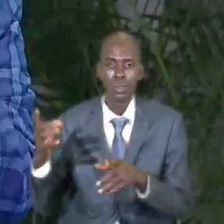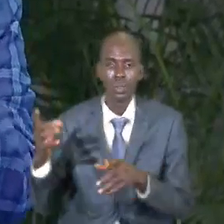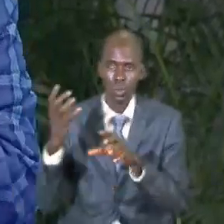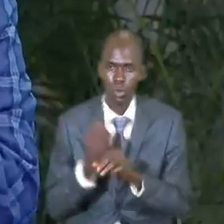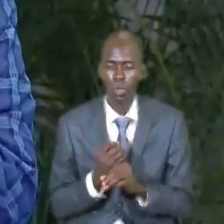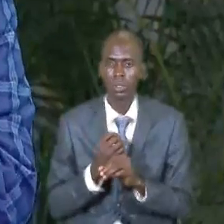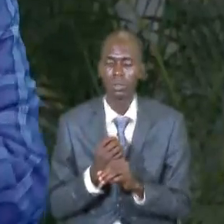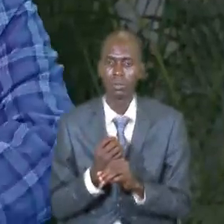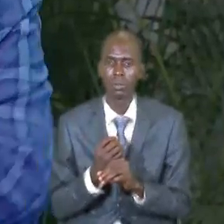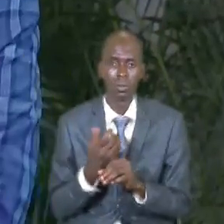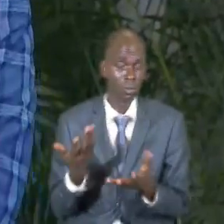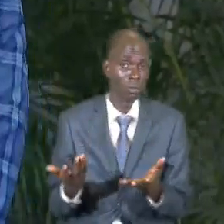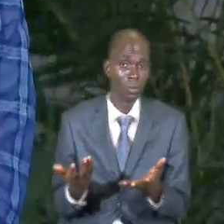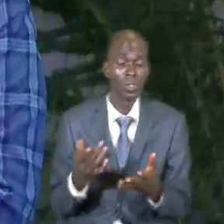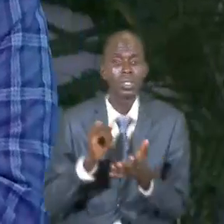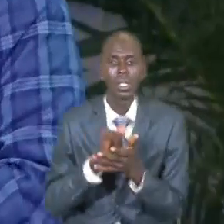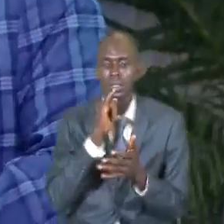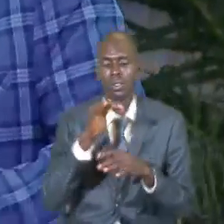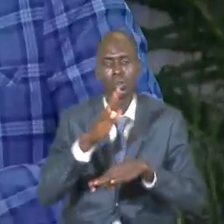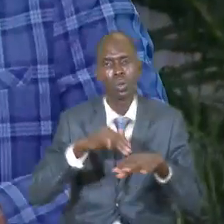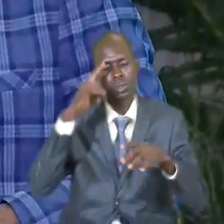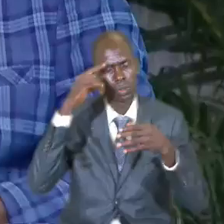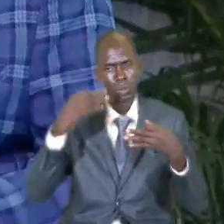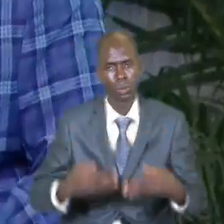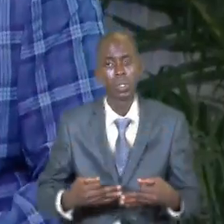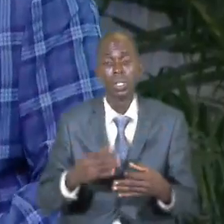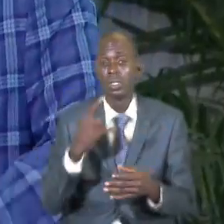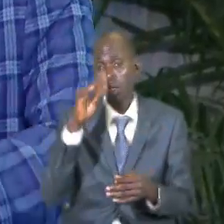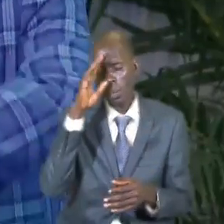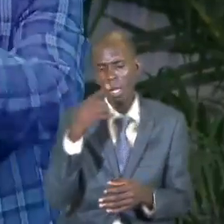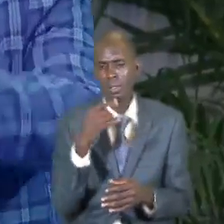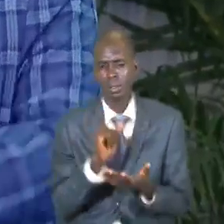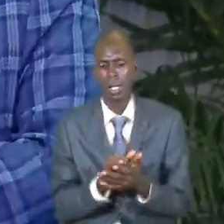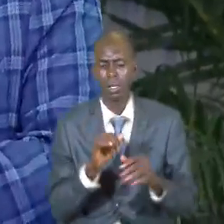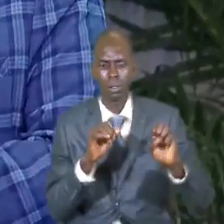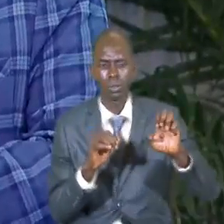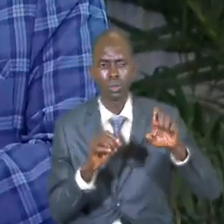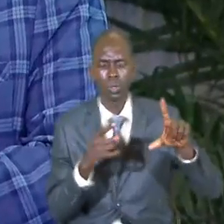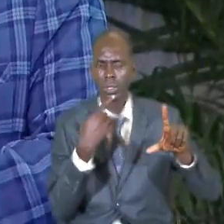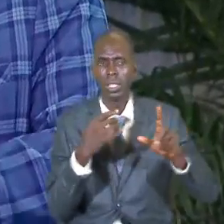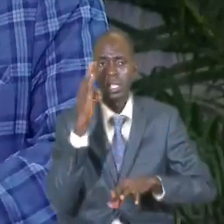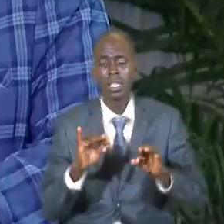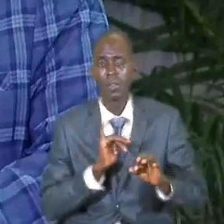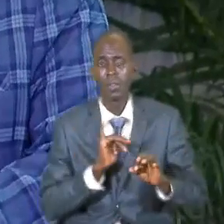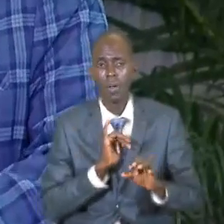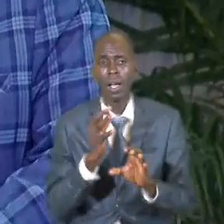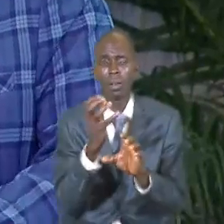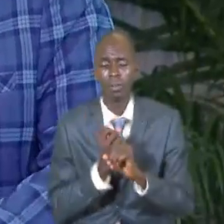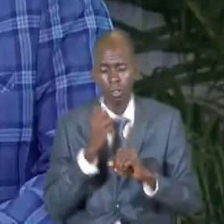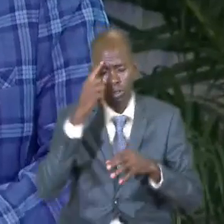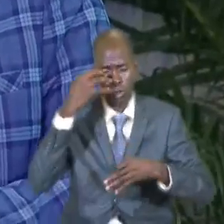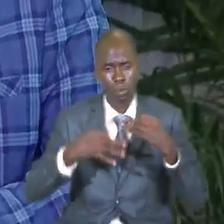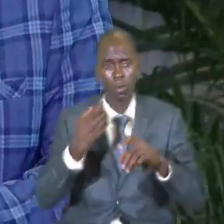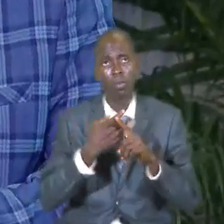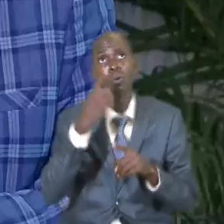had justice, if the Lord had paid me the coin that I was going to spend, I wouldn't be